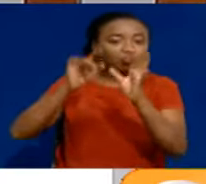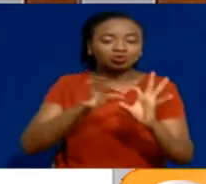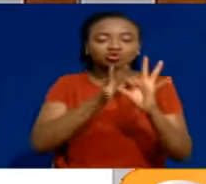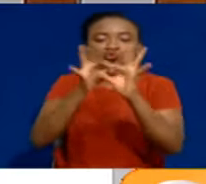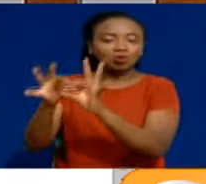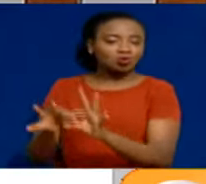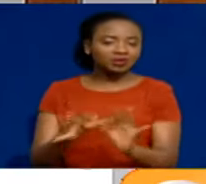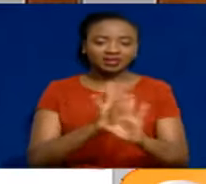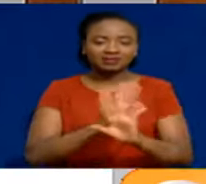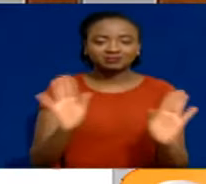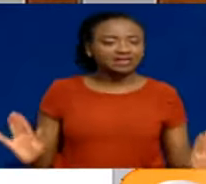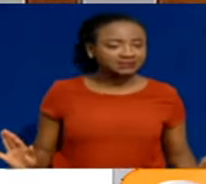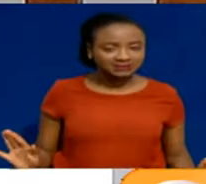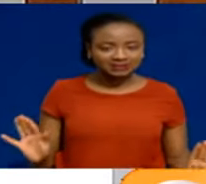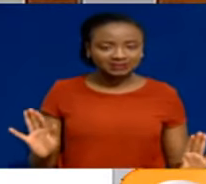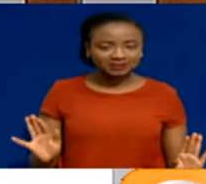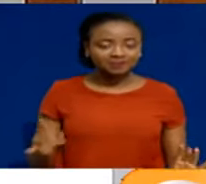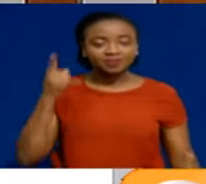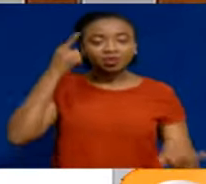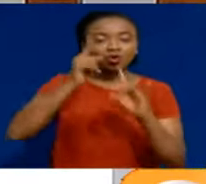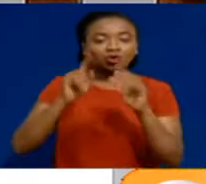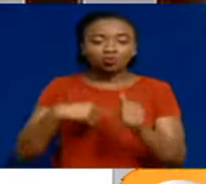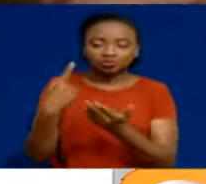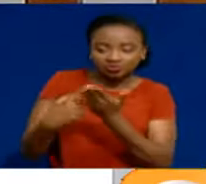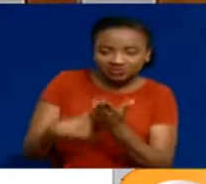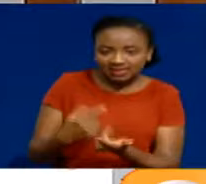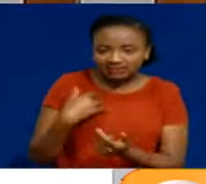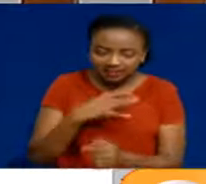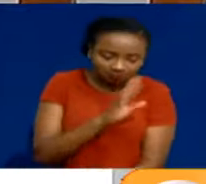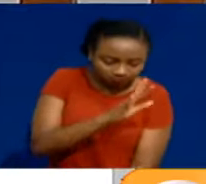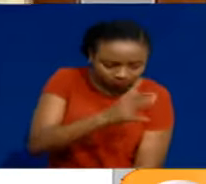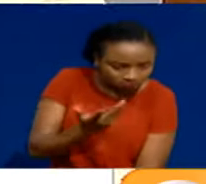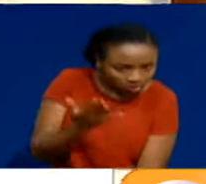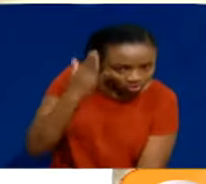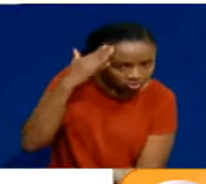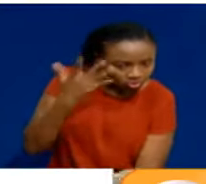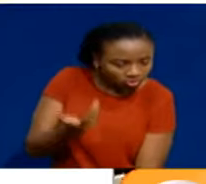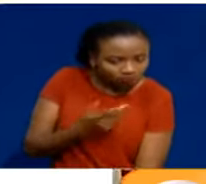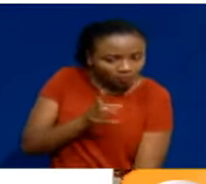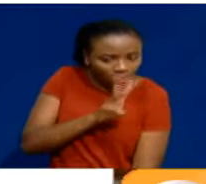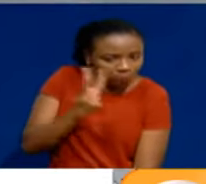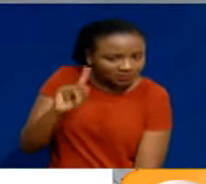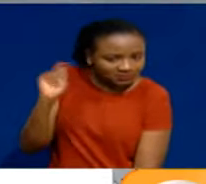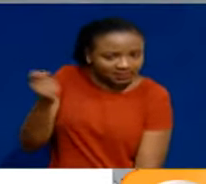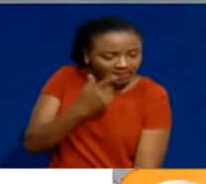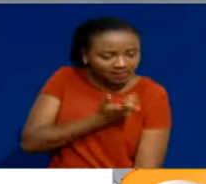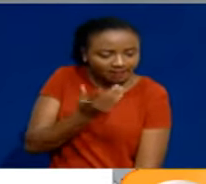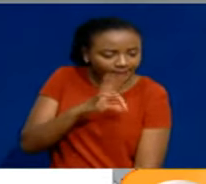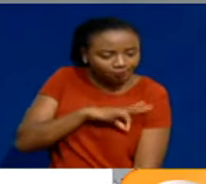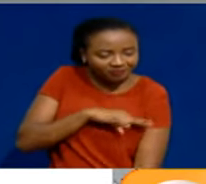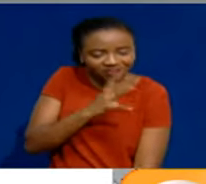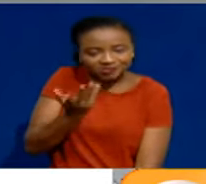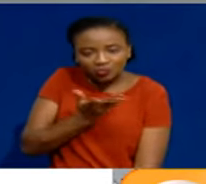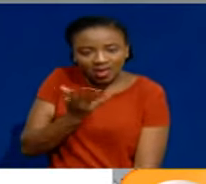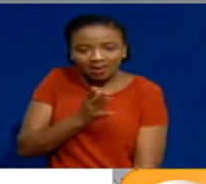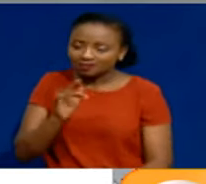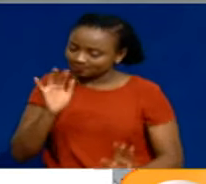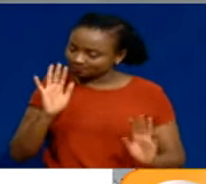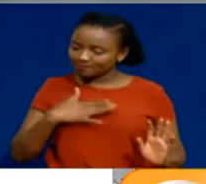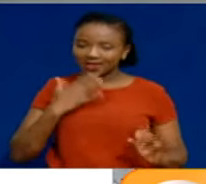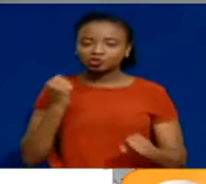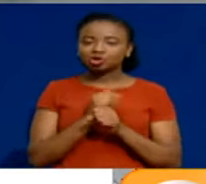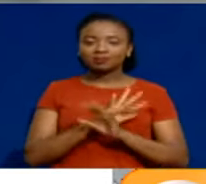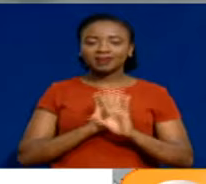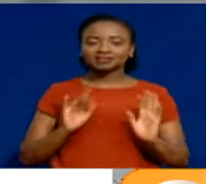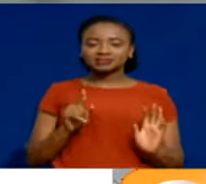leading contender to negotiate, to move close to him and say, where is the cake for the Western Kenya people? That's your job? Yeah, that's